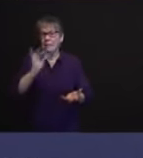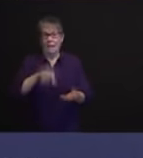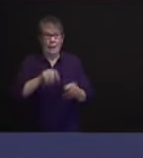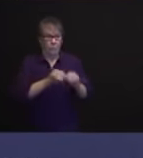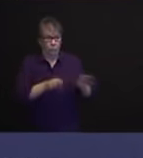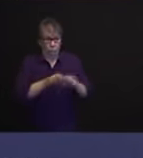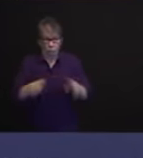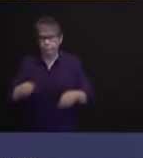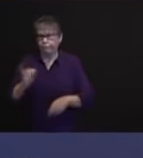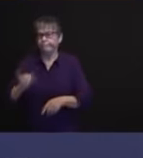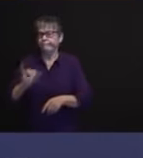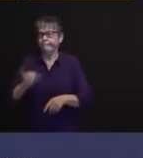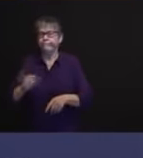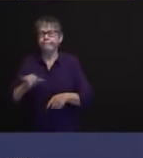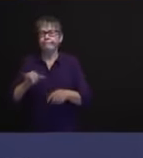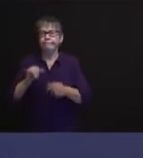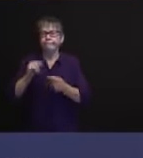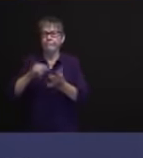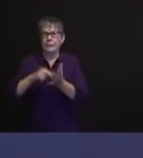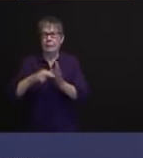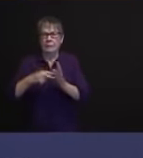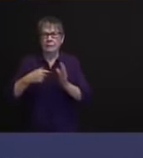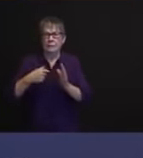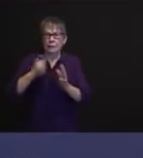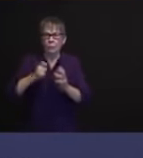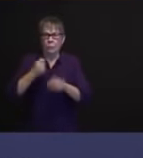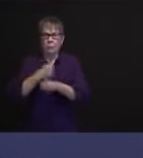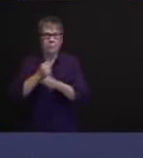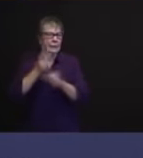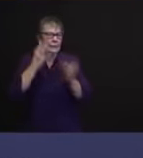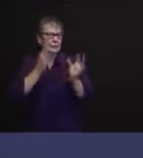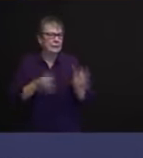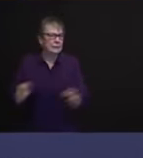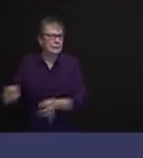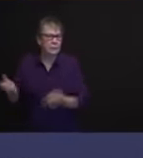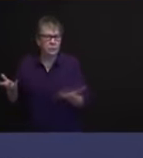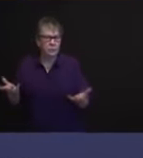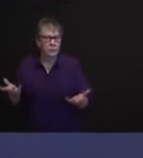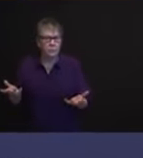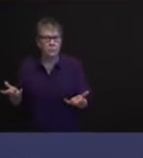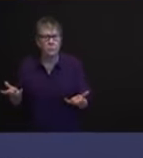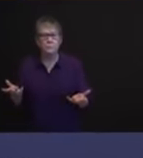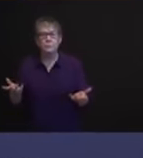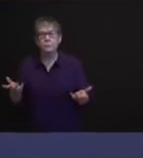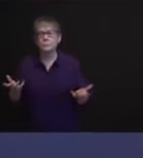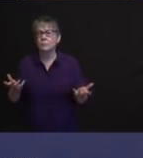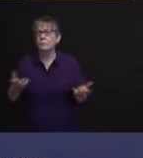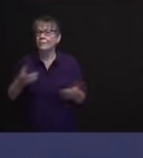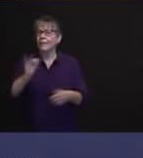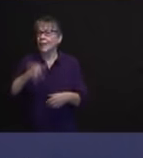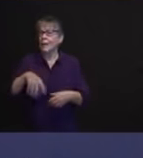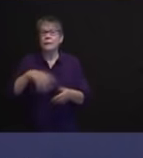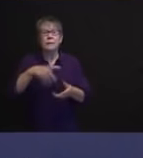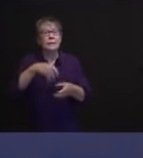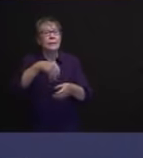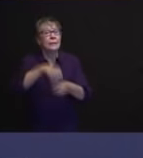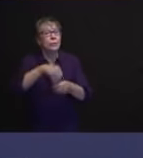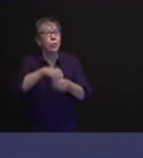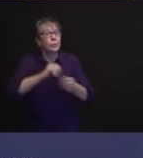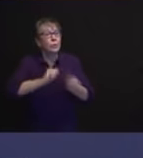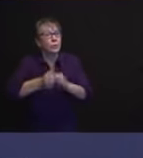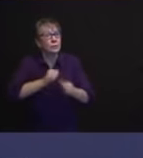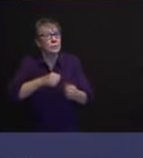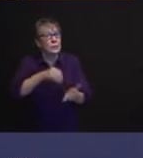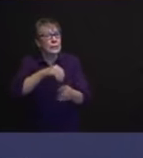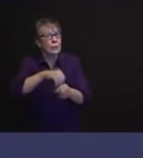people are doing really the right thing, and hats off to them. Some of it is related to your last part of the question, Charlie,